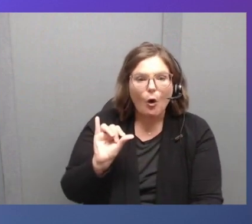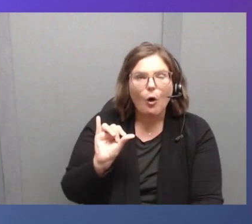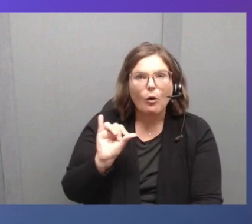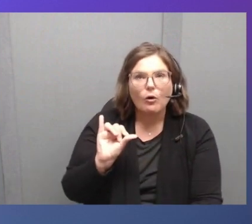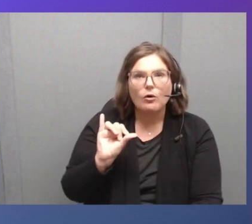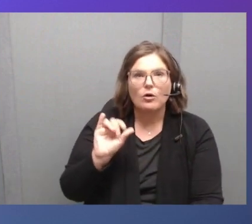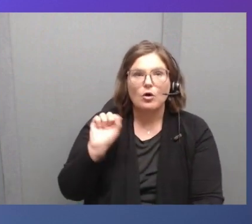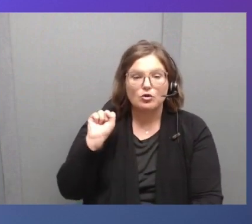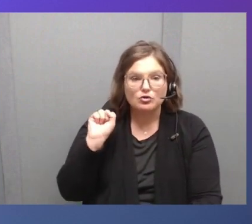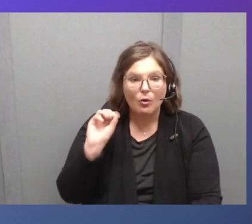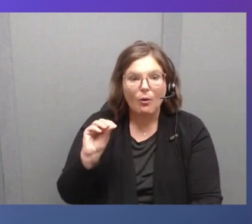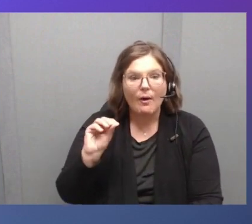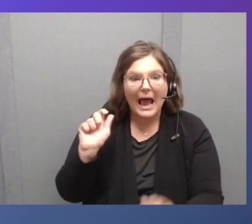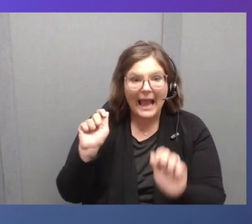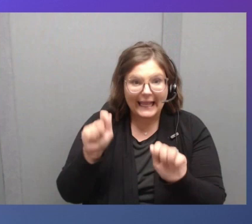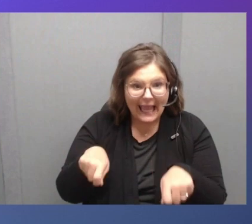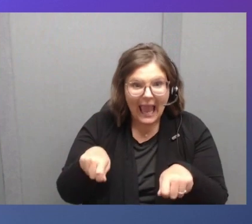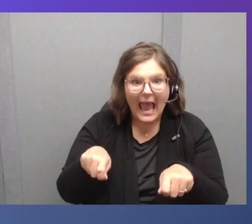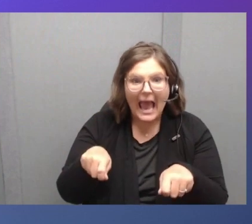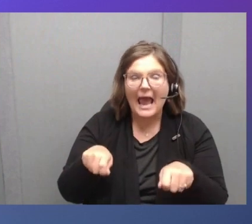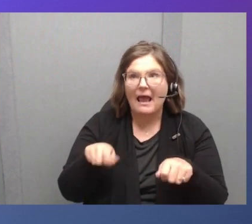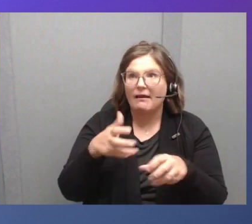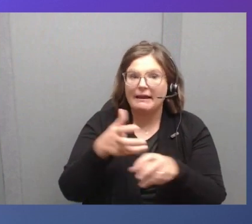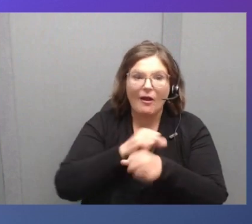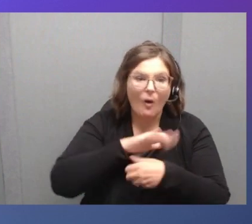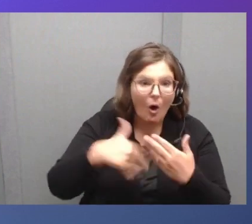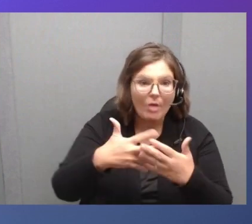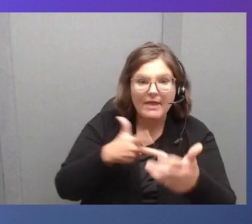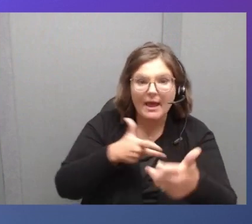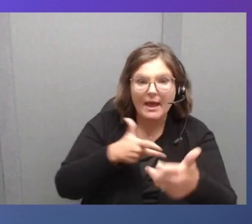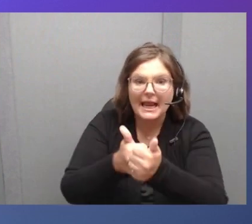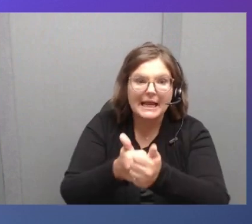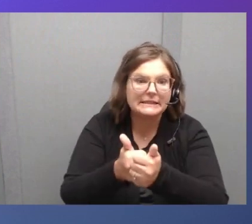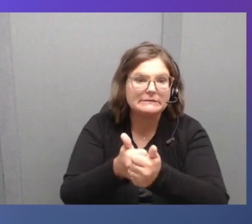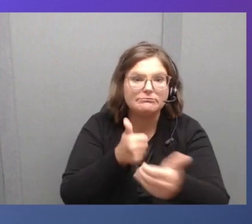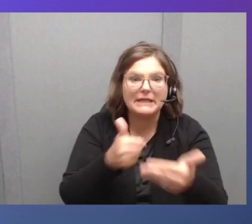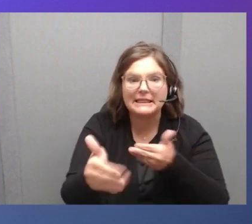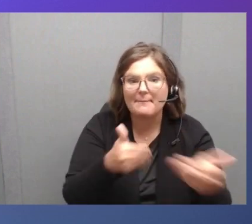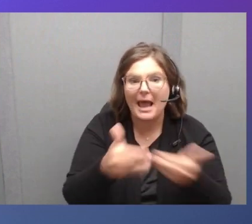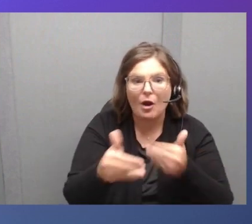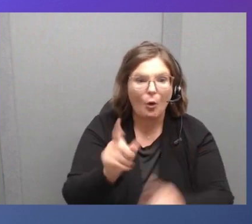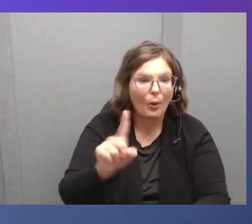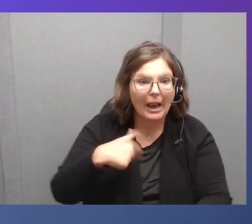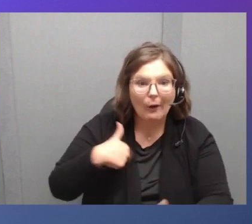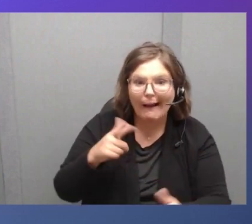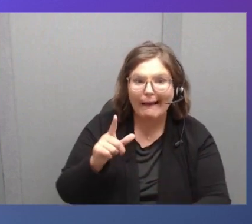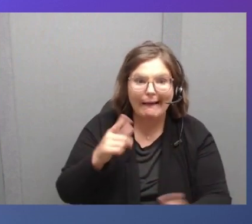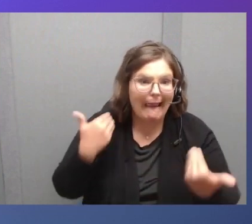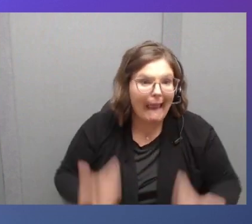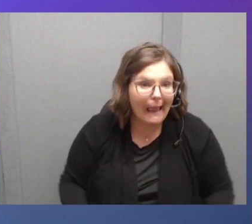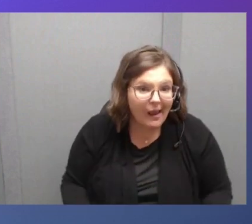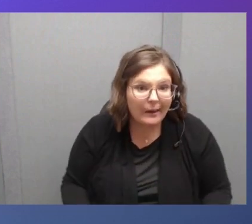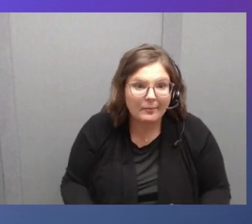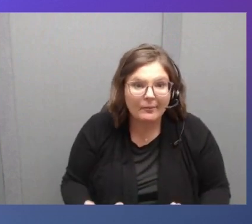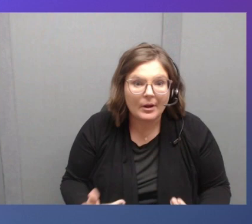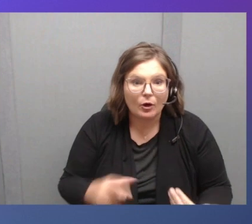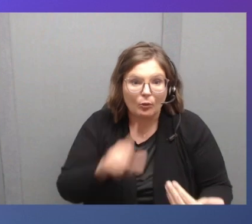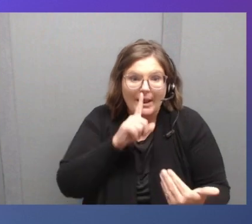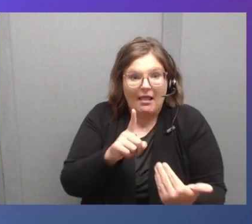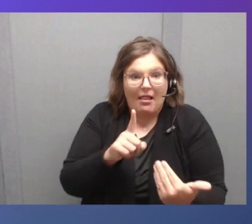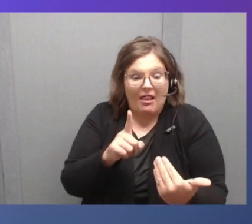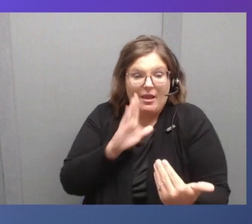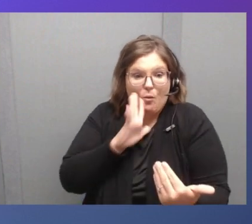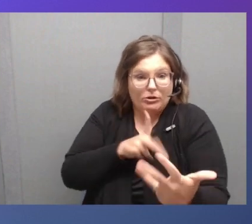that latest update for either the radio or the infotainment. Hey, here's new maps. Here's an update for cruise control. Ideally, that we're